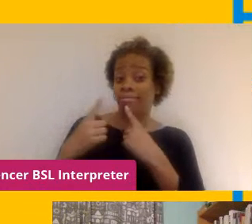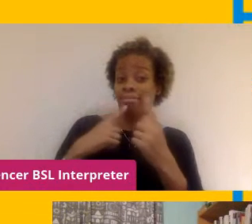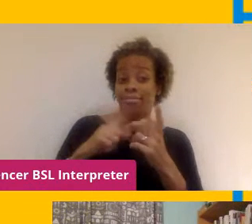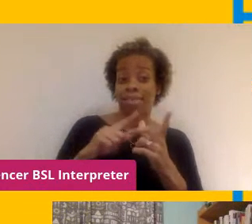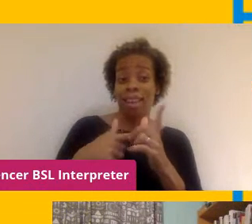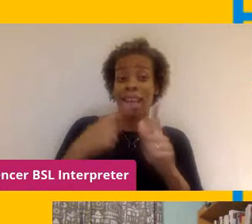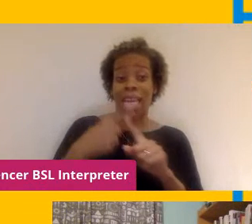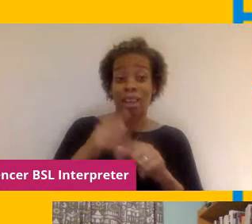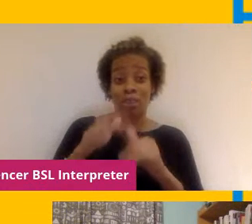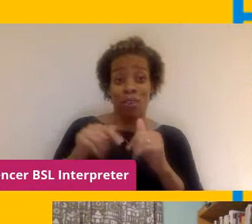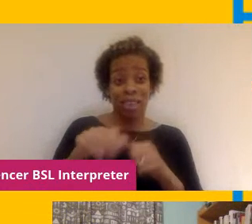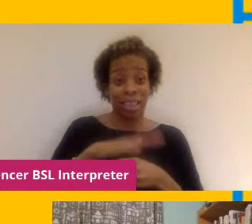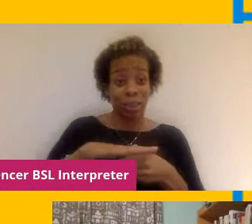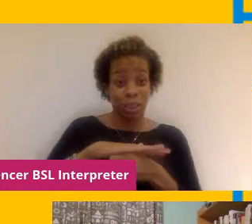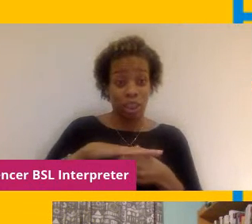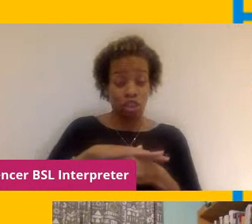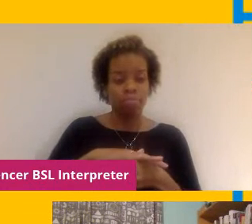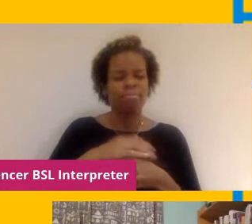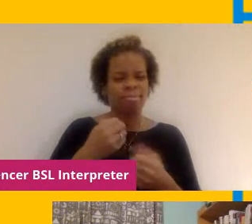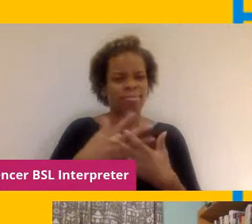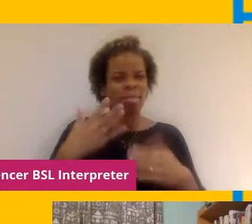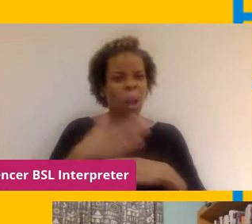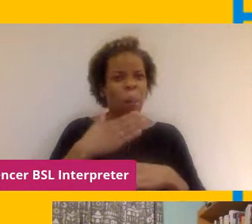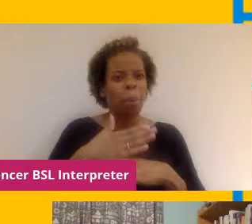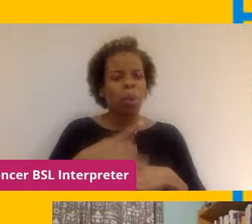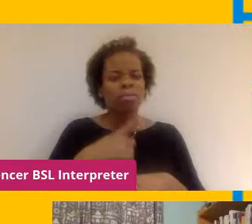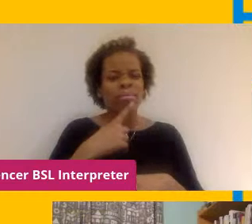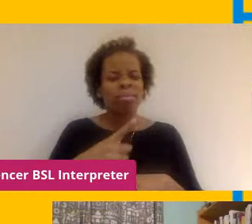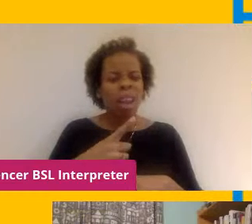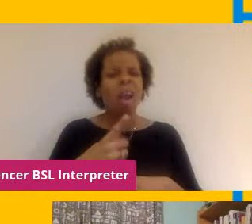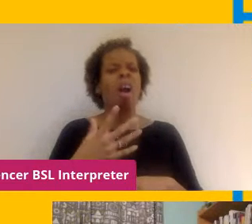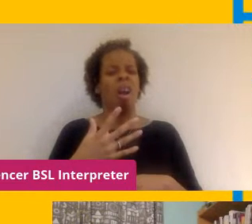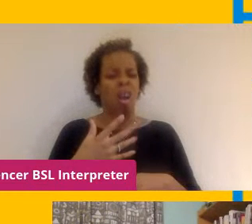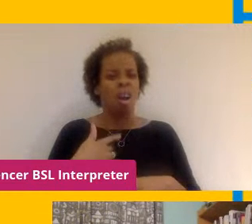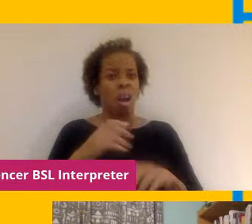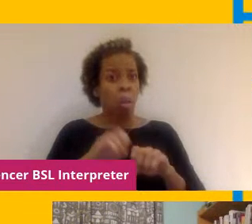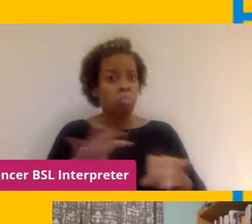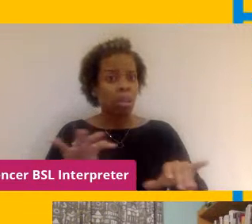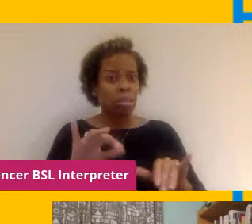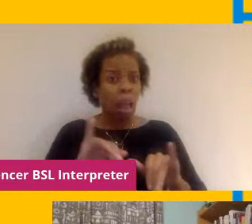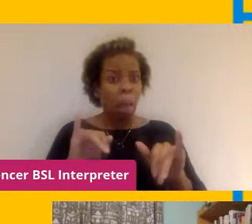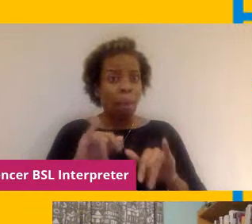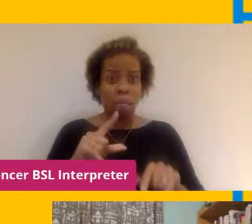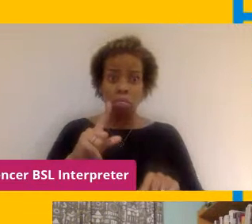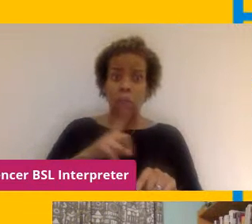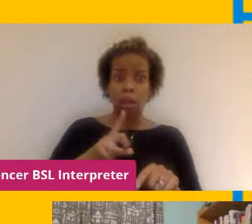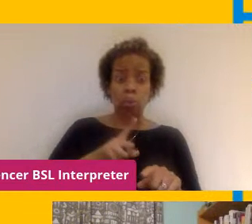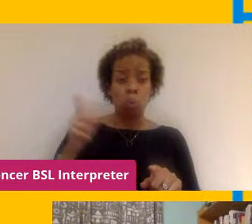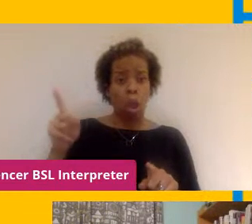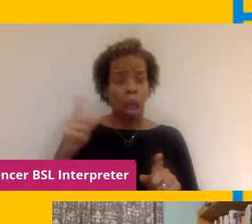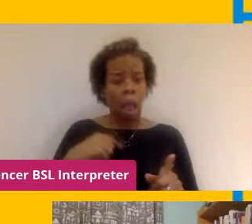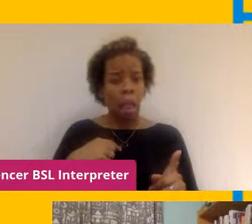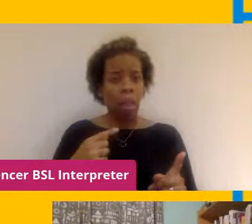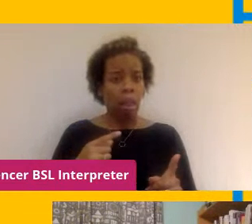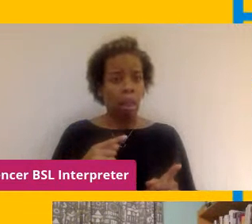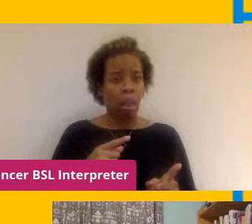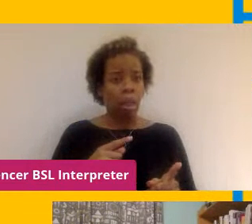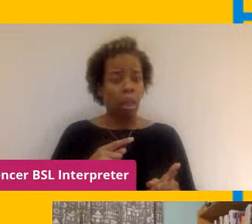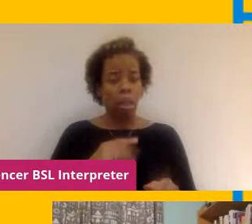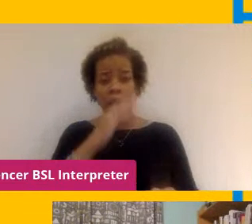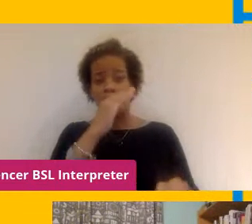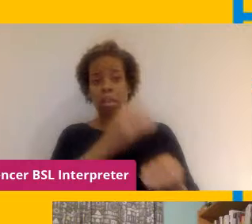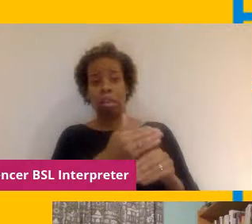employers have done this sort of thing. It's not a pandemic-related thing, but needless to say, they're taking the opportunity when they get it.